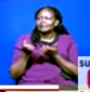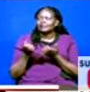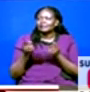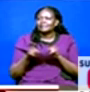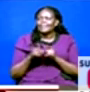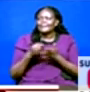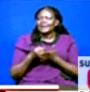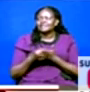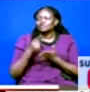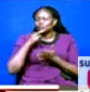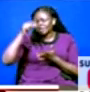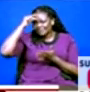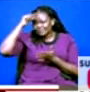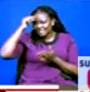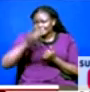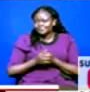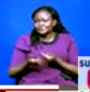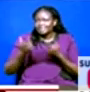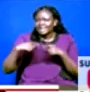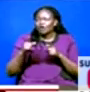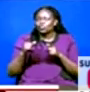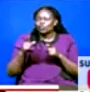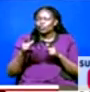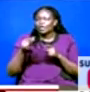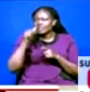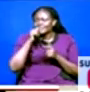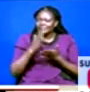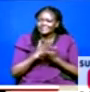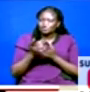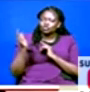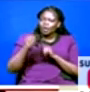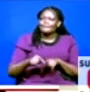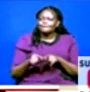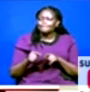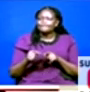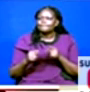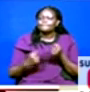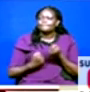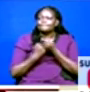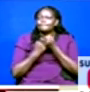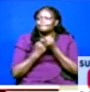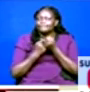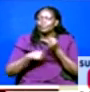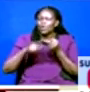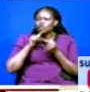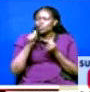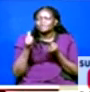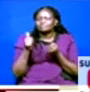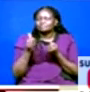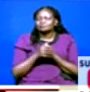Mm-hmm. So the government allow the private sector to come in to complement. Mm-hmm. We are not taking it,